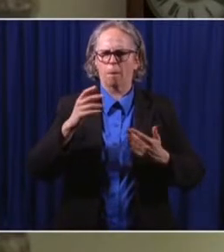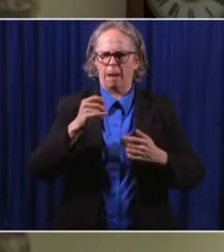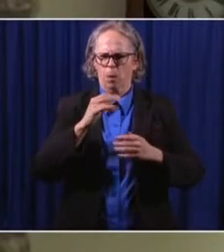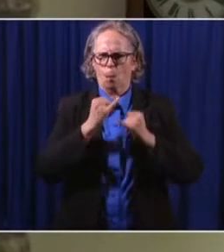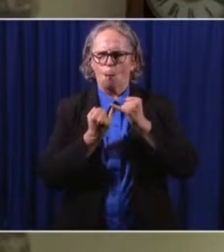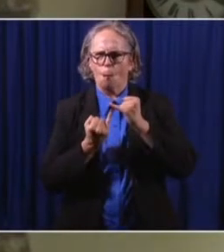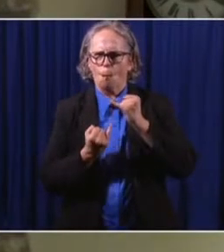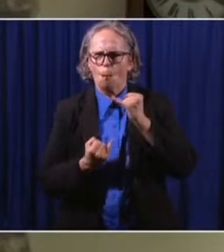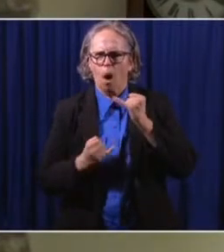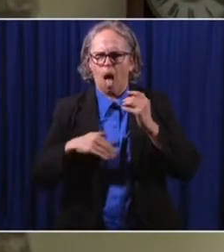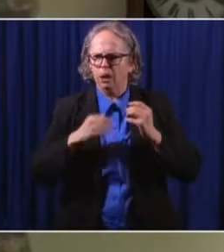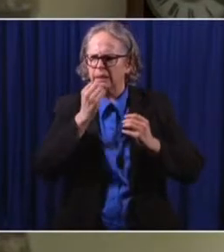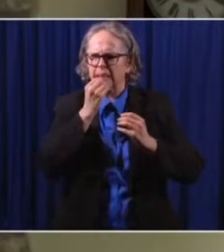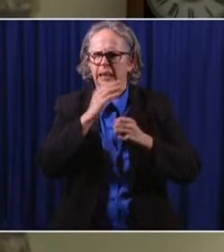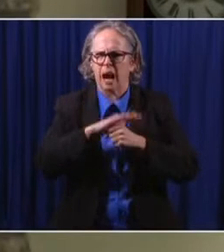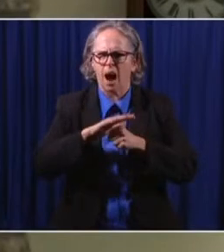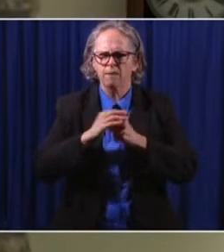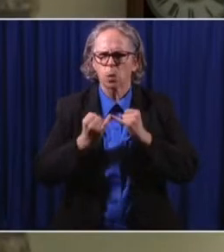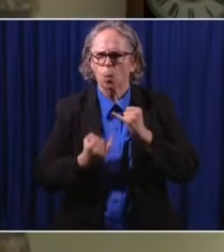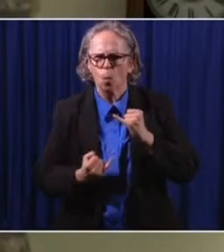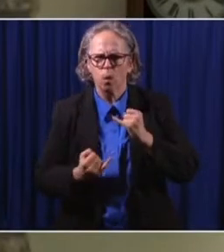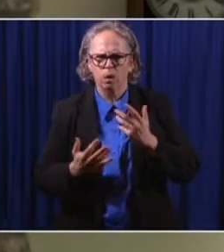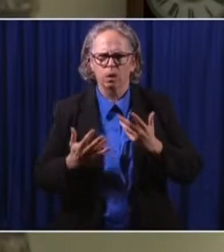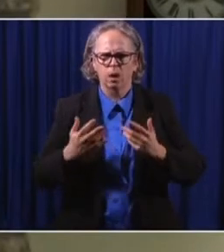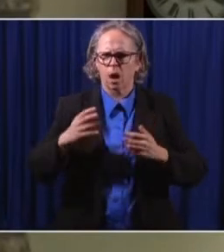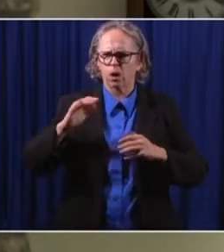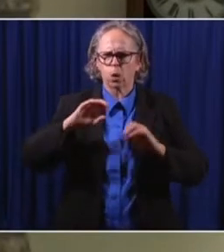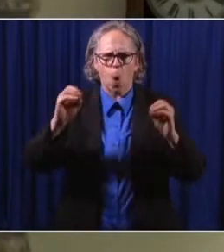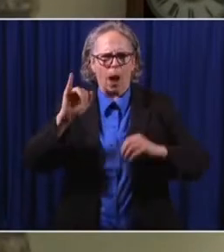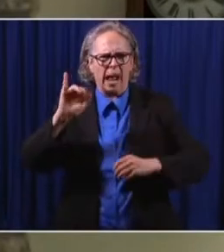Young people who lack identification.